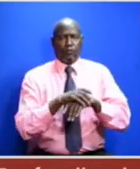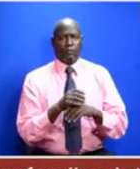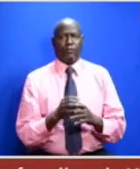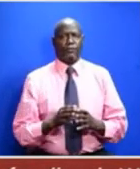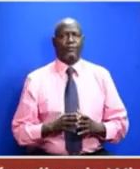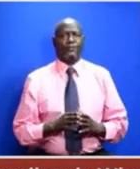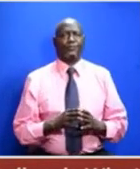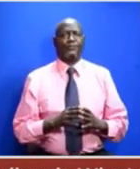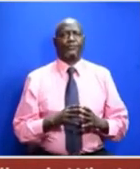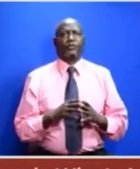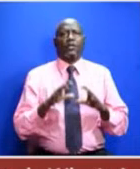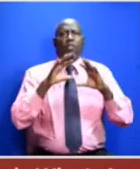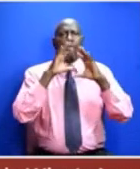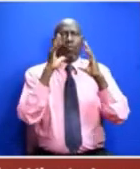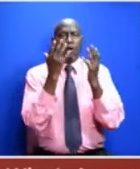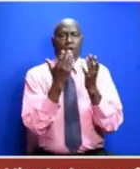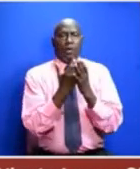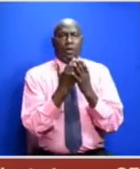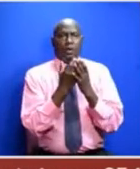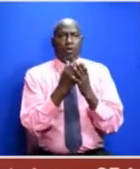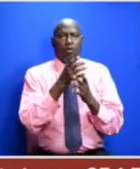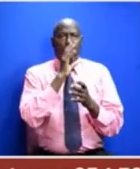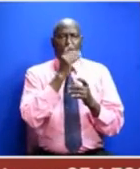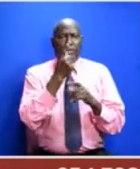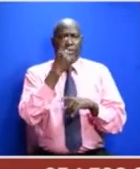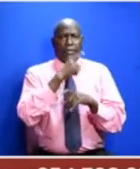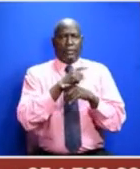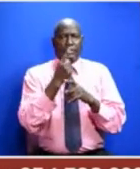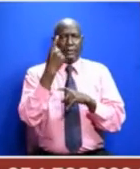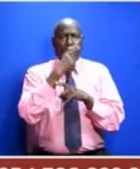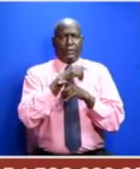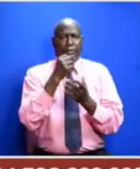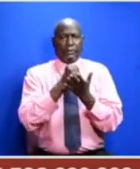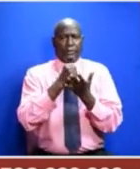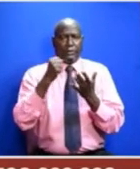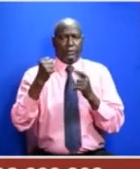Thank you. The World Water Day is a day that is set aside